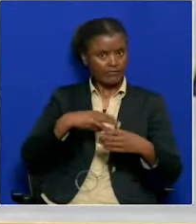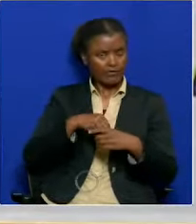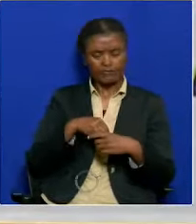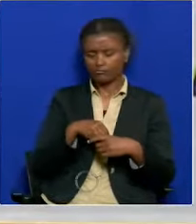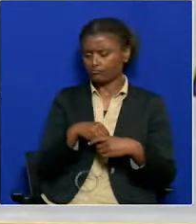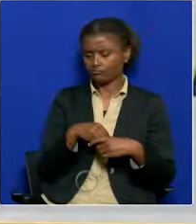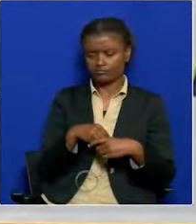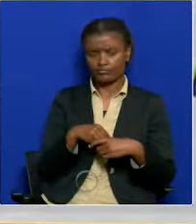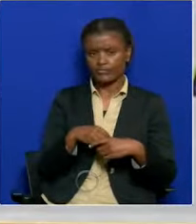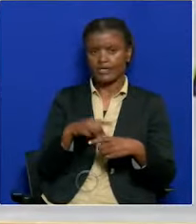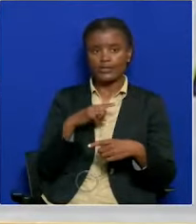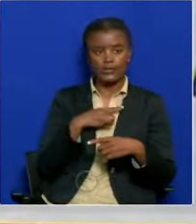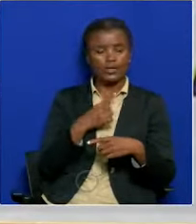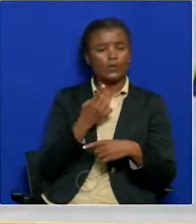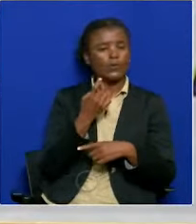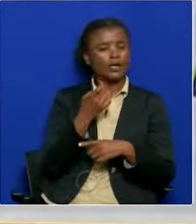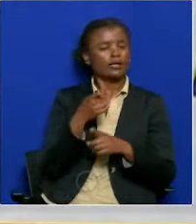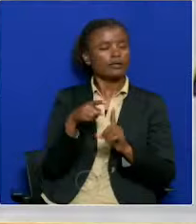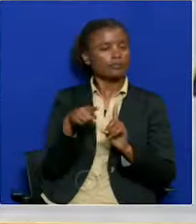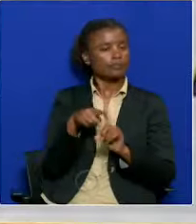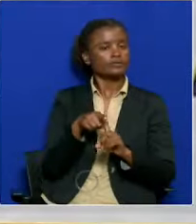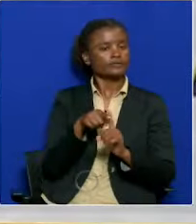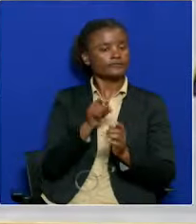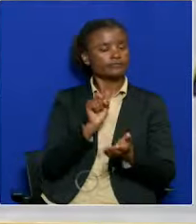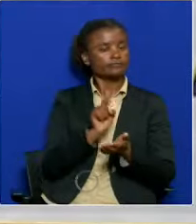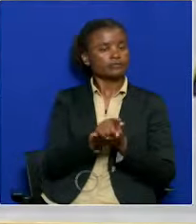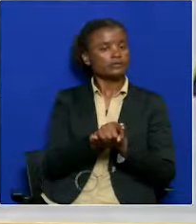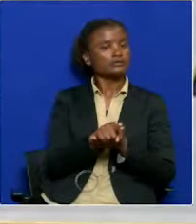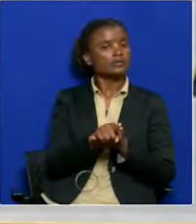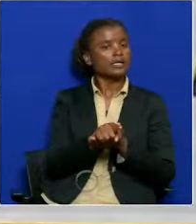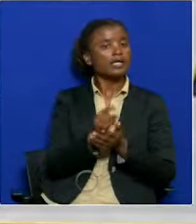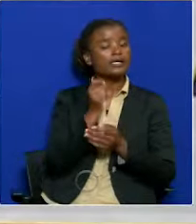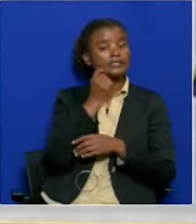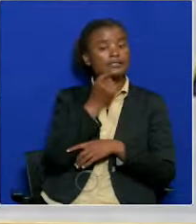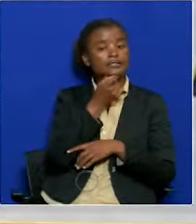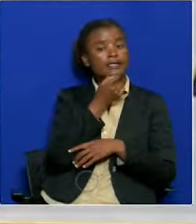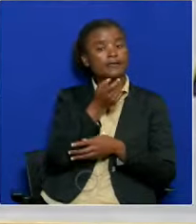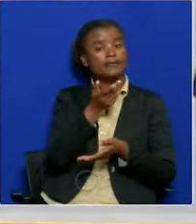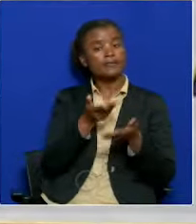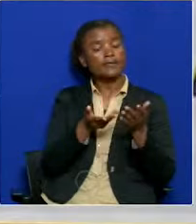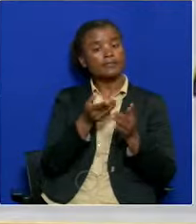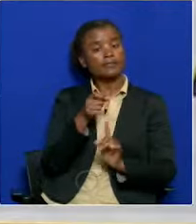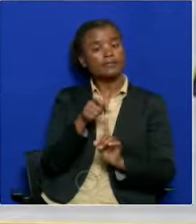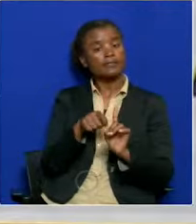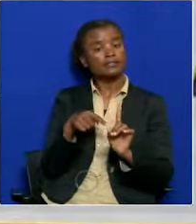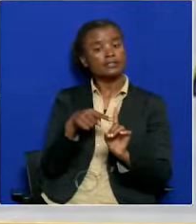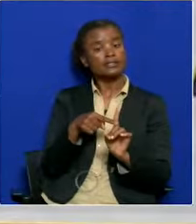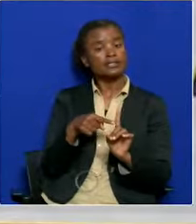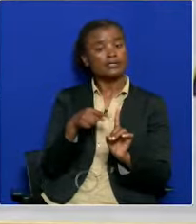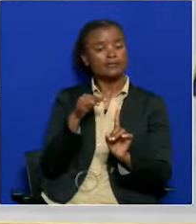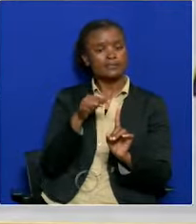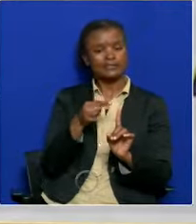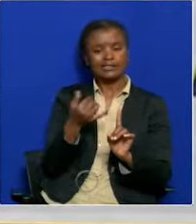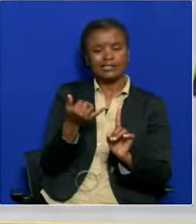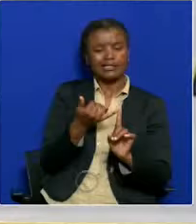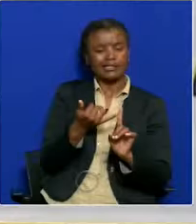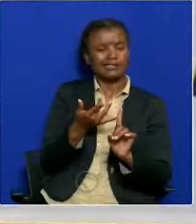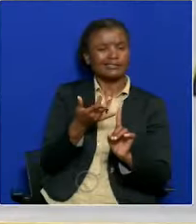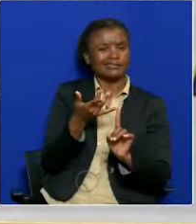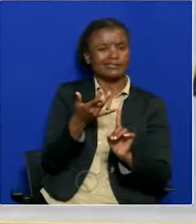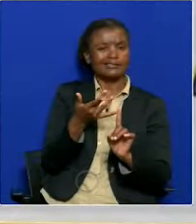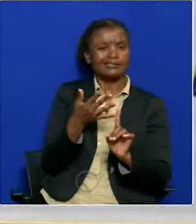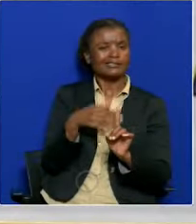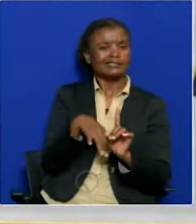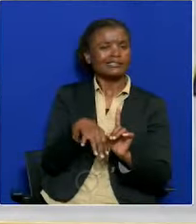one positive one to say a person who seemed to be a menace is arrested. I think it is positive.